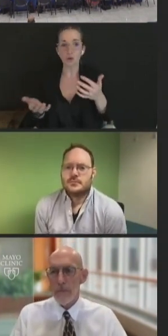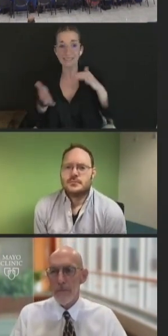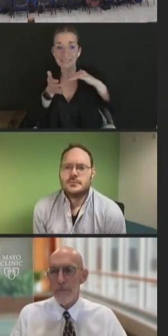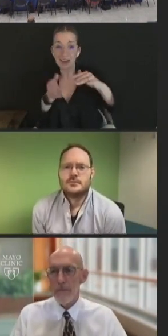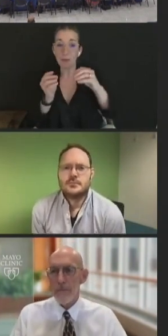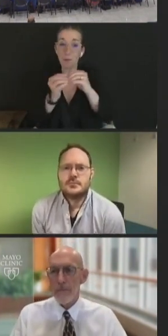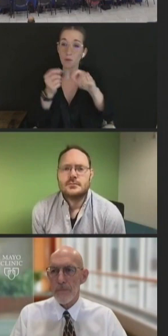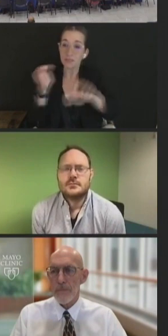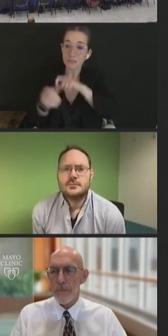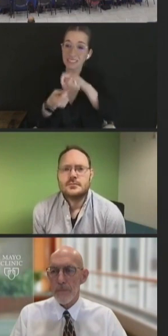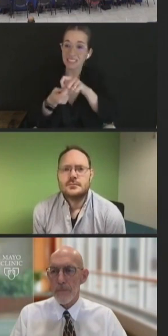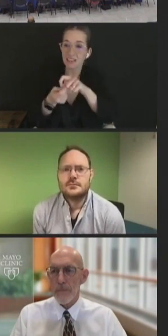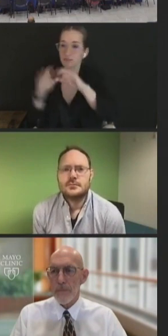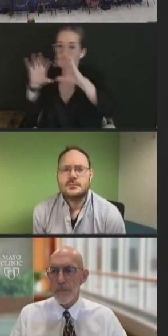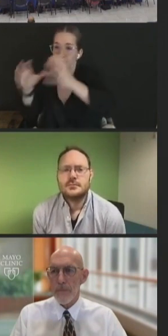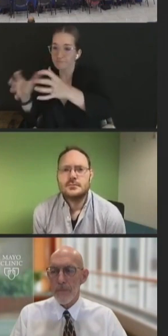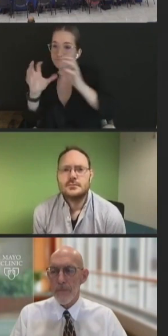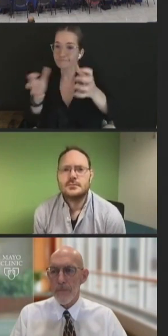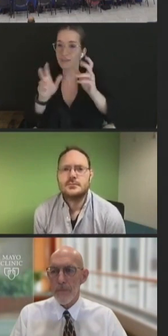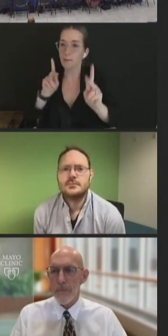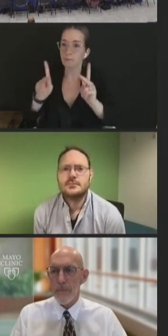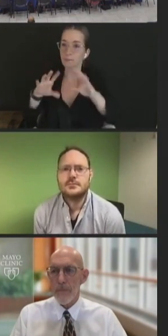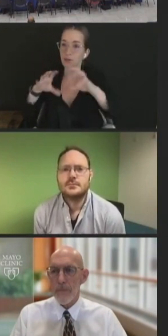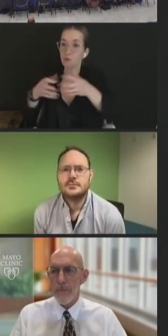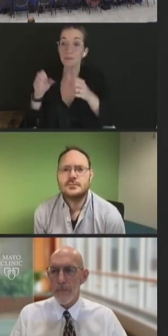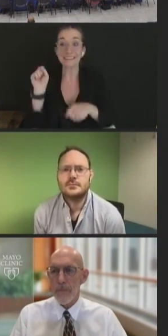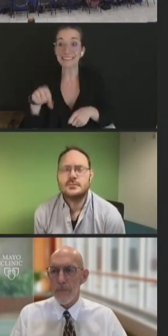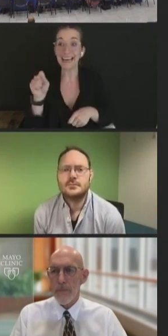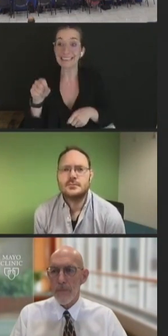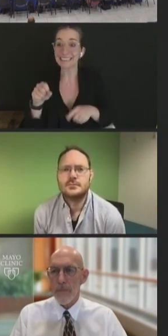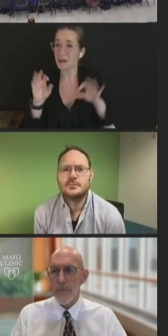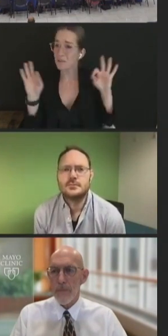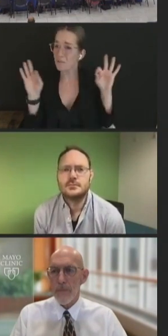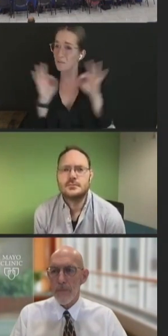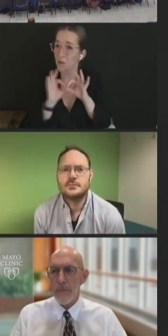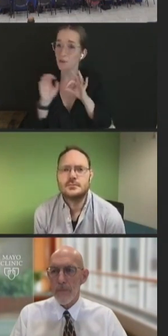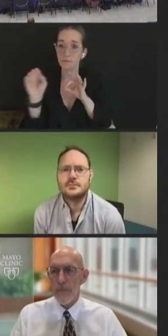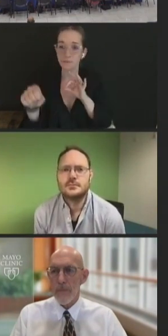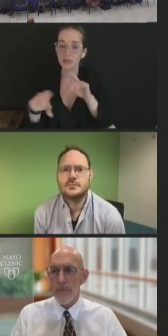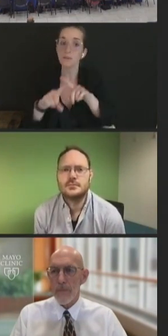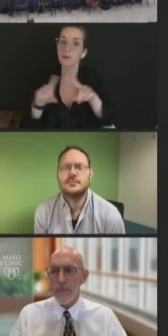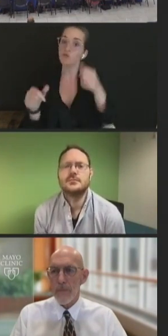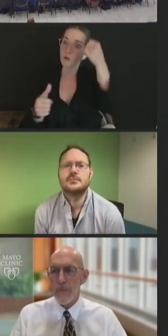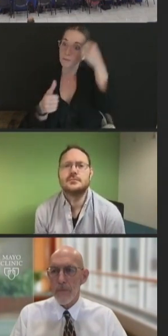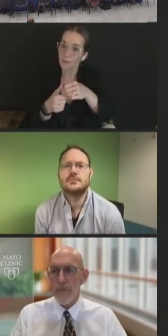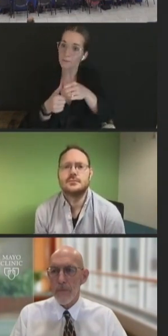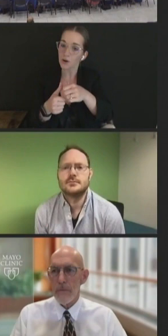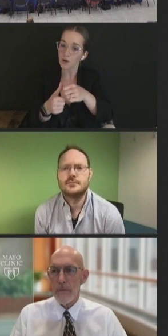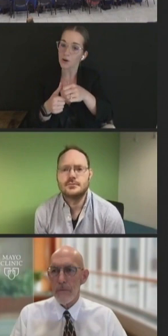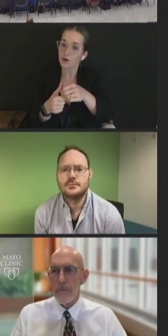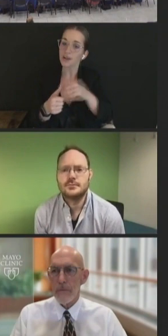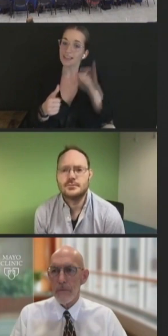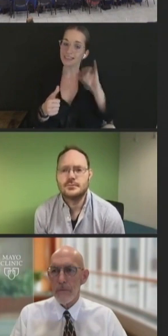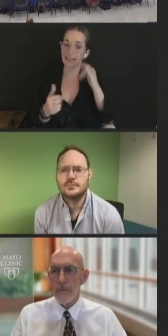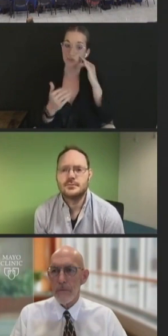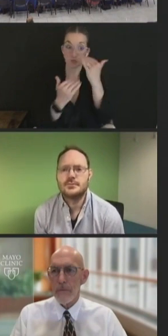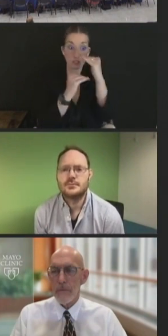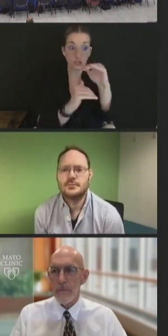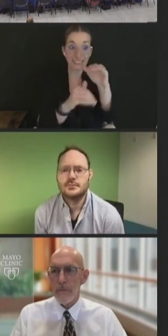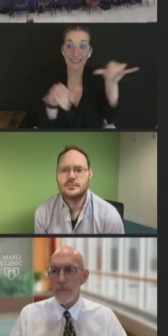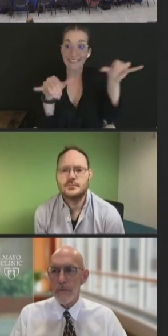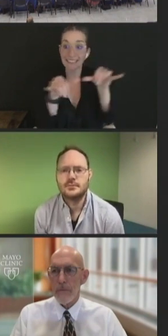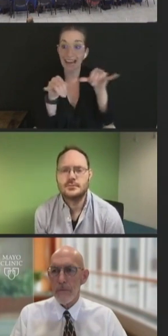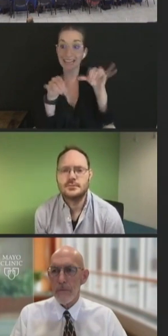selective populations, it's absolutely the future. But remember that in so doing, we're restricting the size of the population